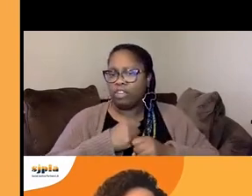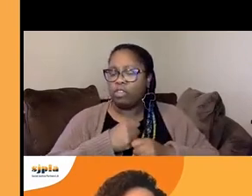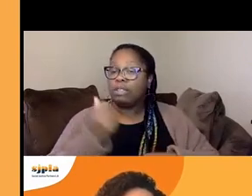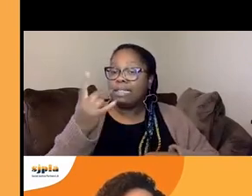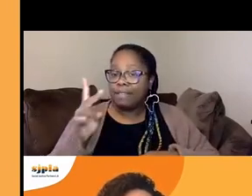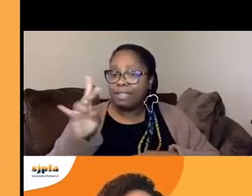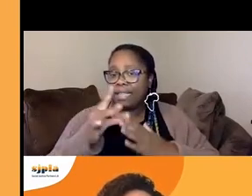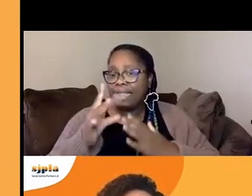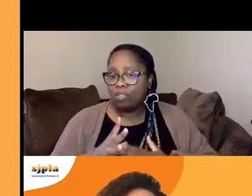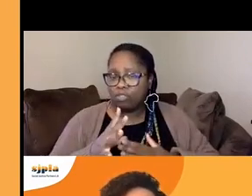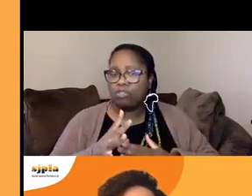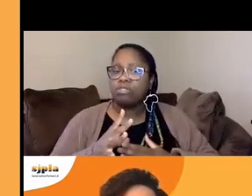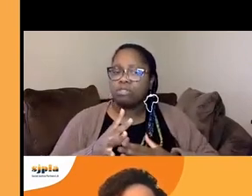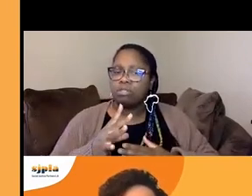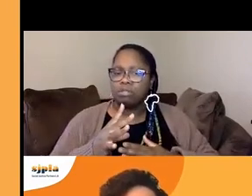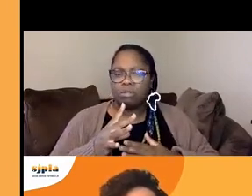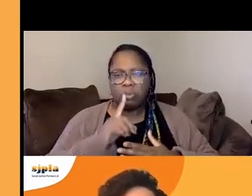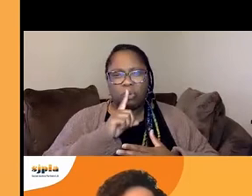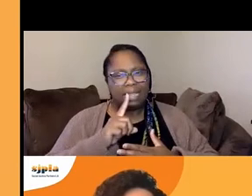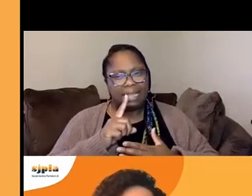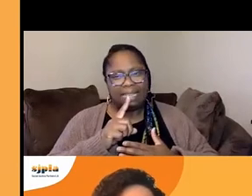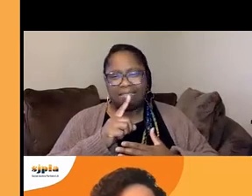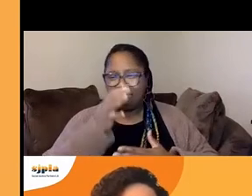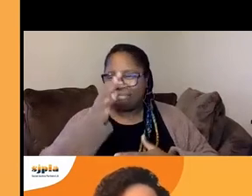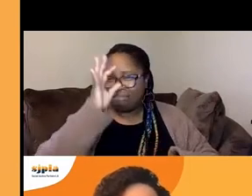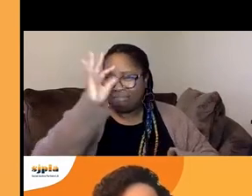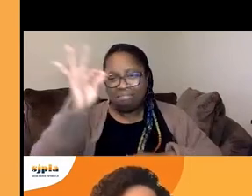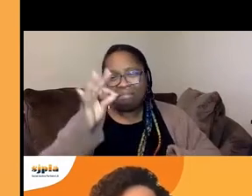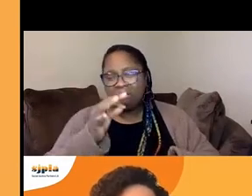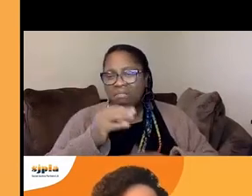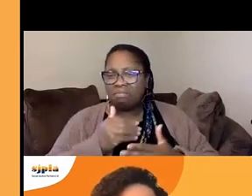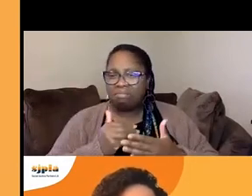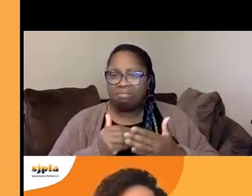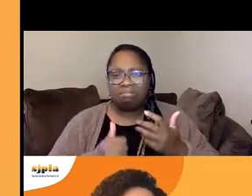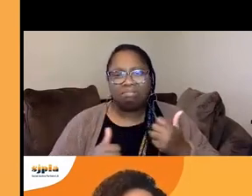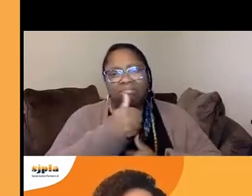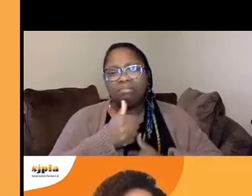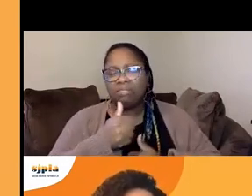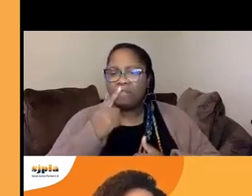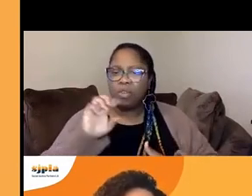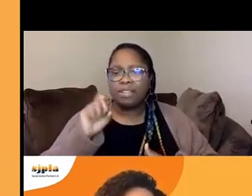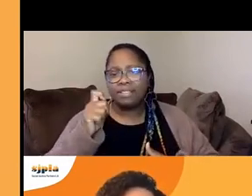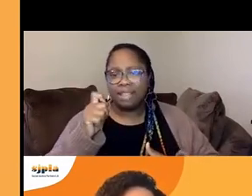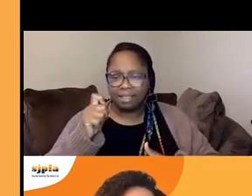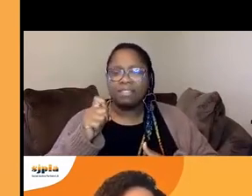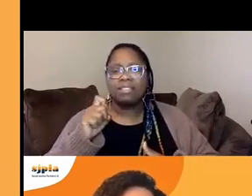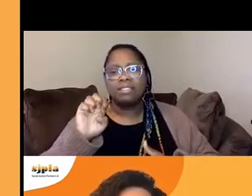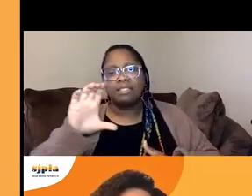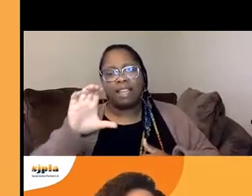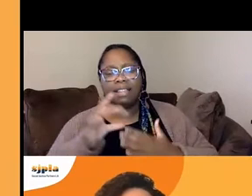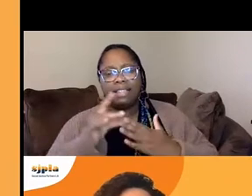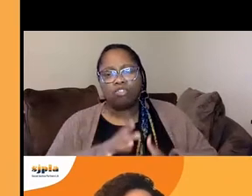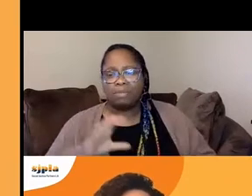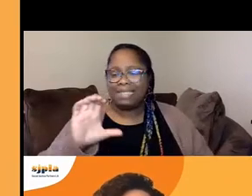leaders that are right on the precipice of stepping into executive leadership roles, C-suite roles, that